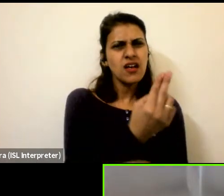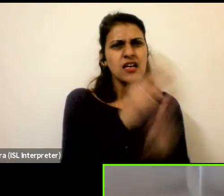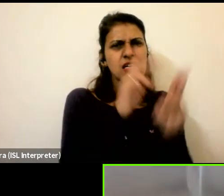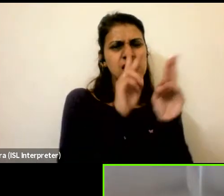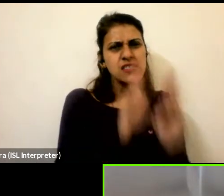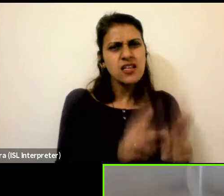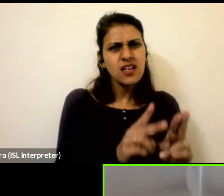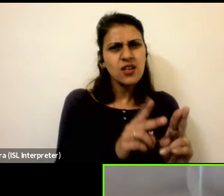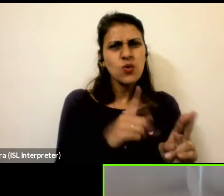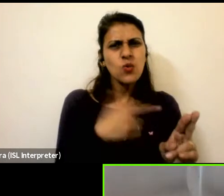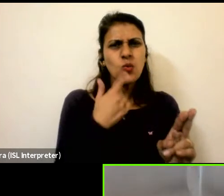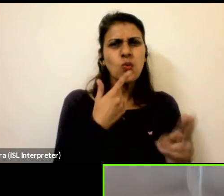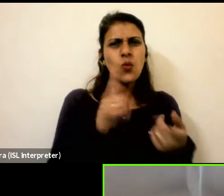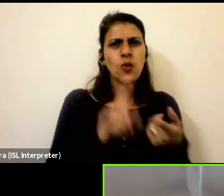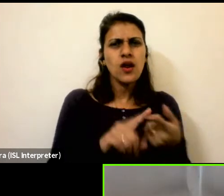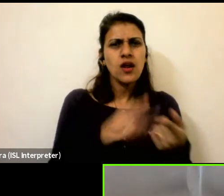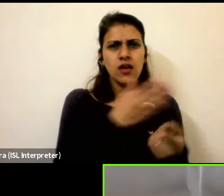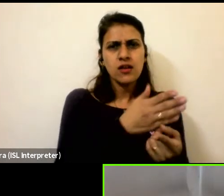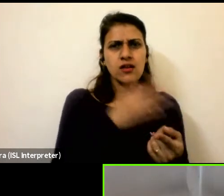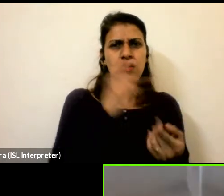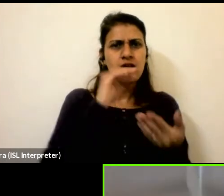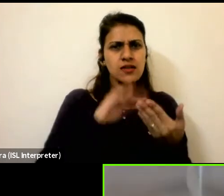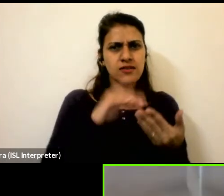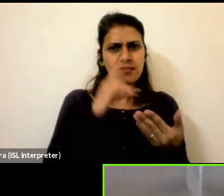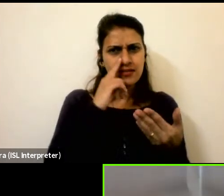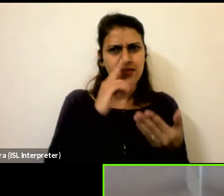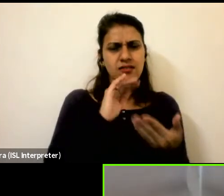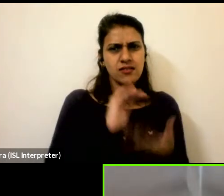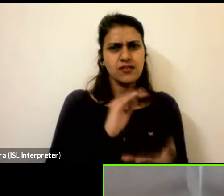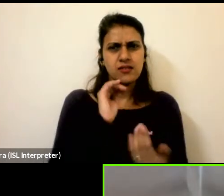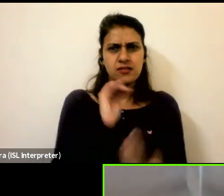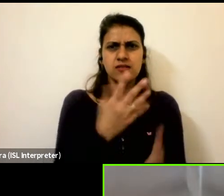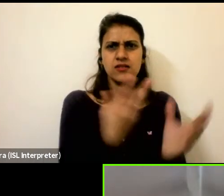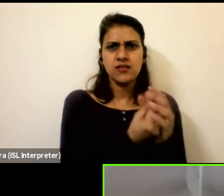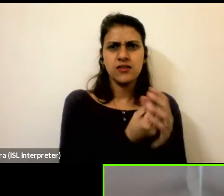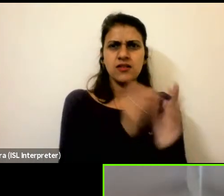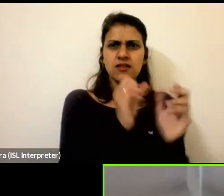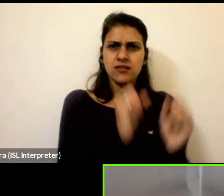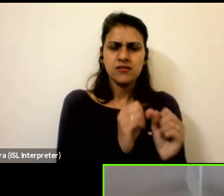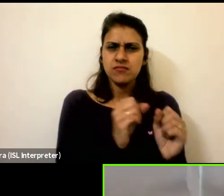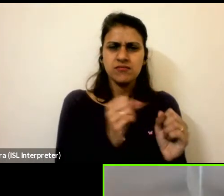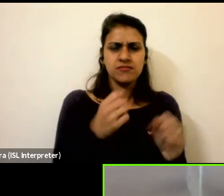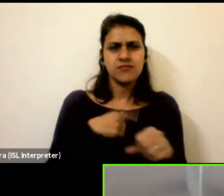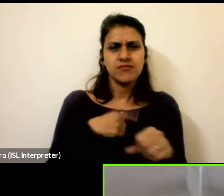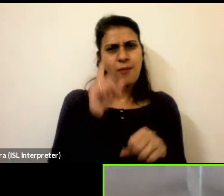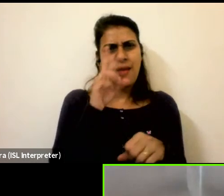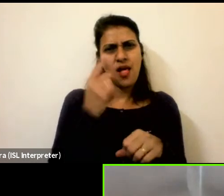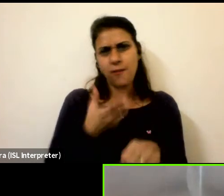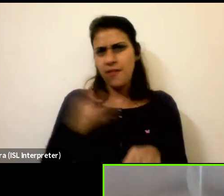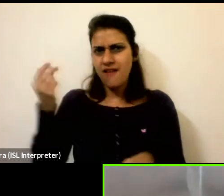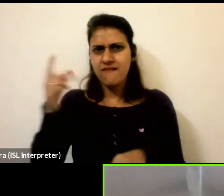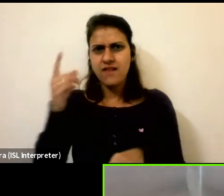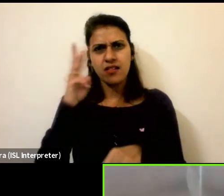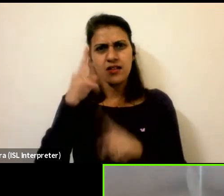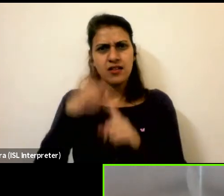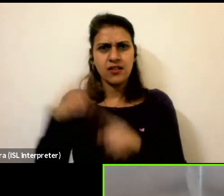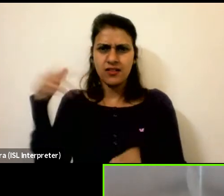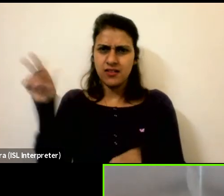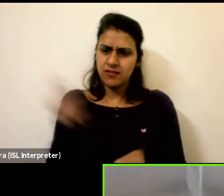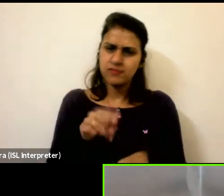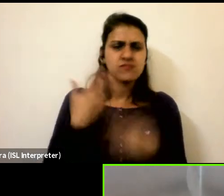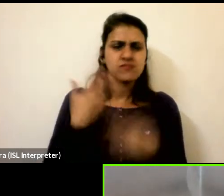wondering who on earth these people are, and they're sitting over there. So anyway, I went in, and that around